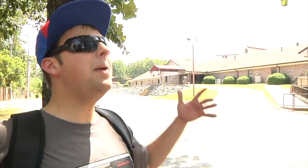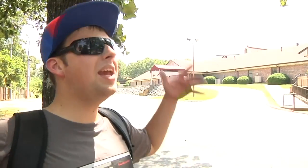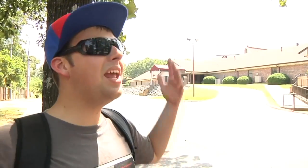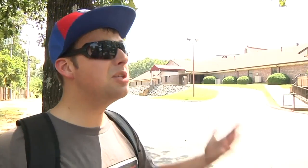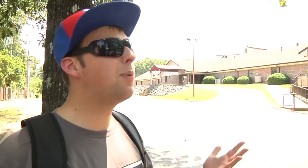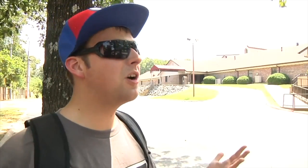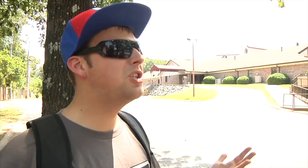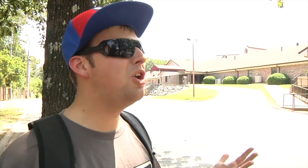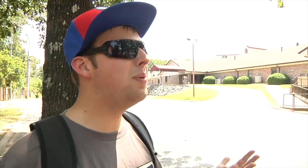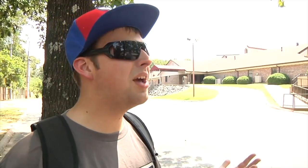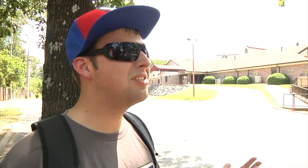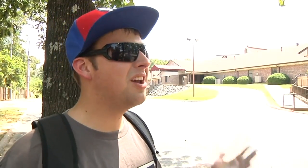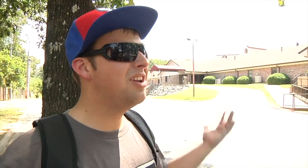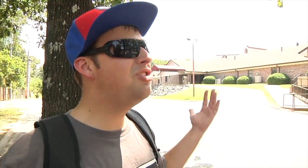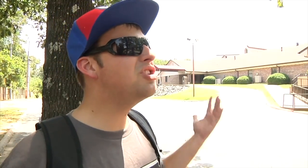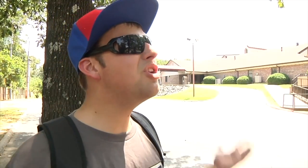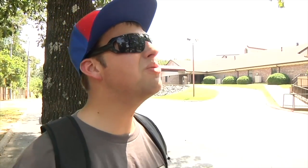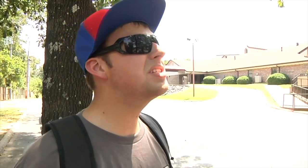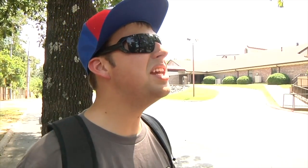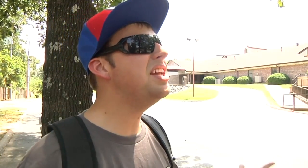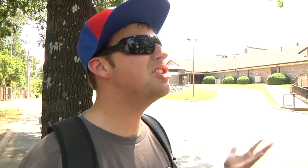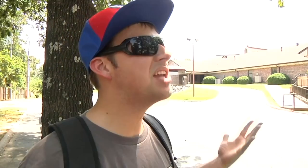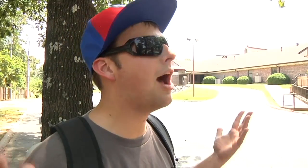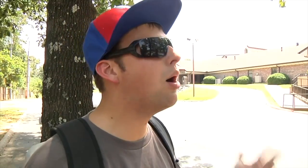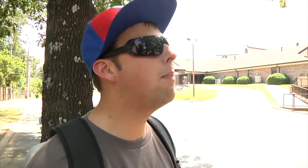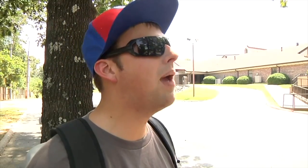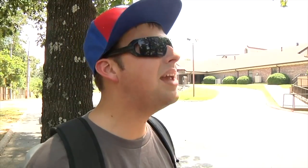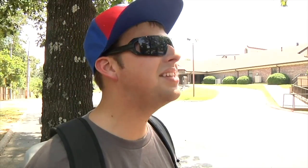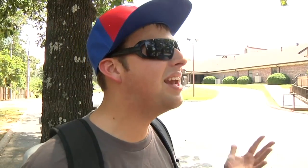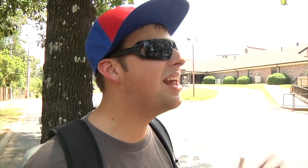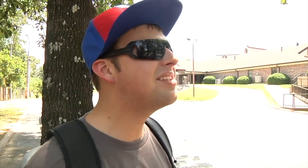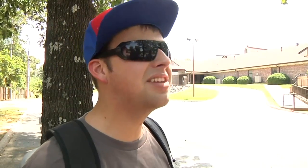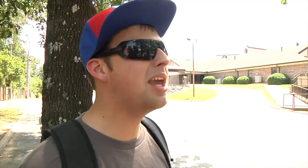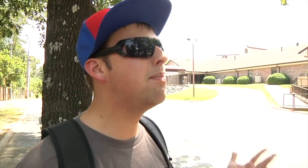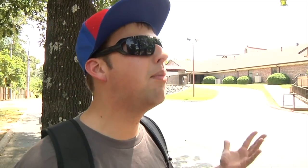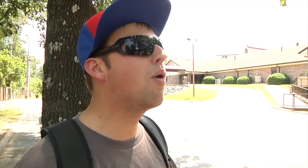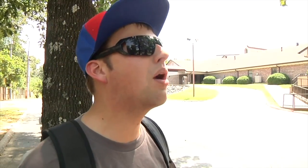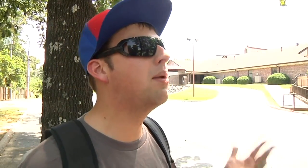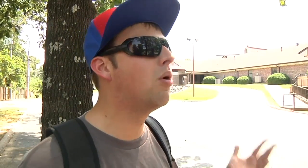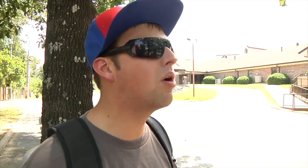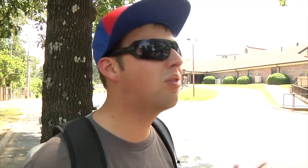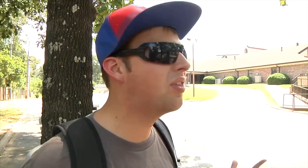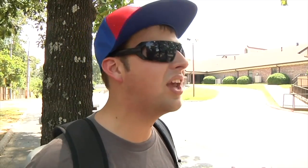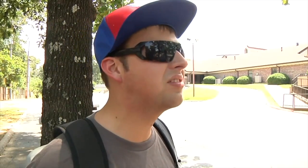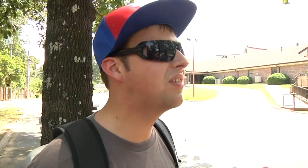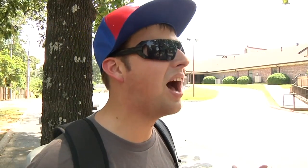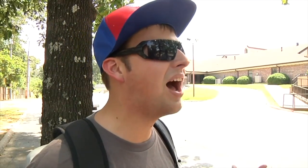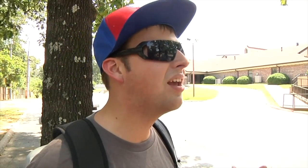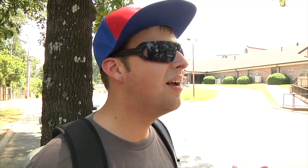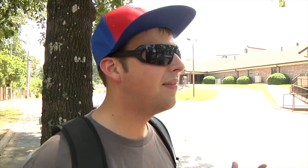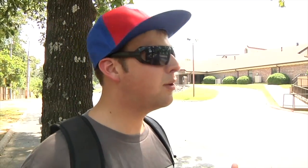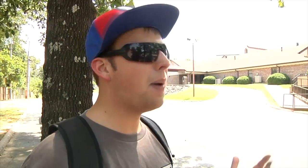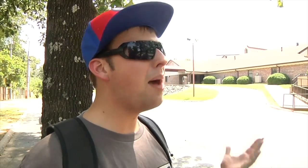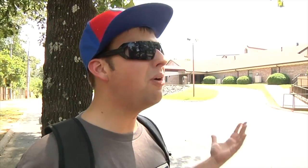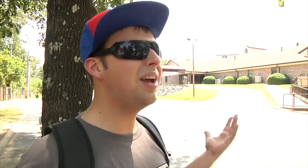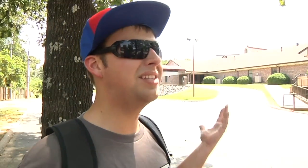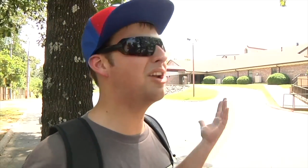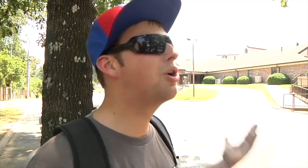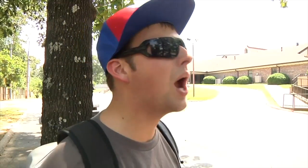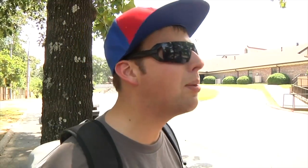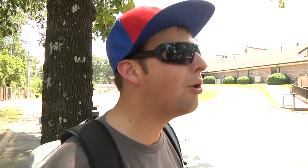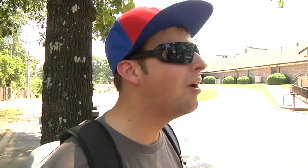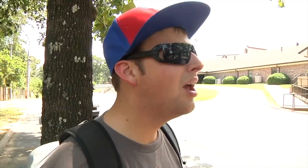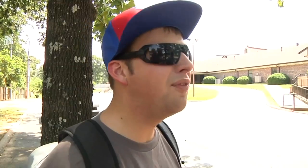Well, maybe it is boring to you because you just don't see just how amazing it is to get more and more of the things of God. The Bible,